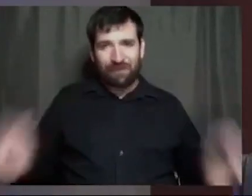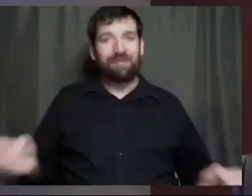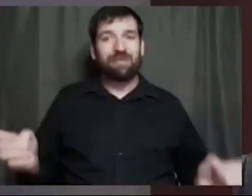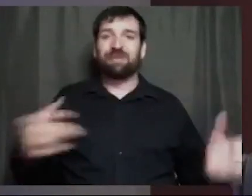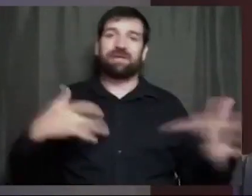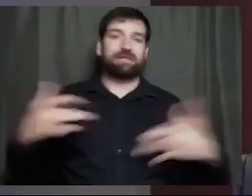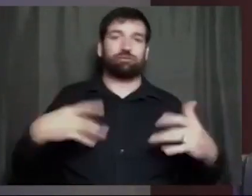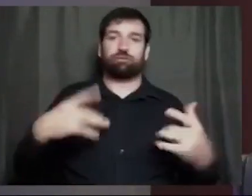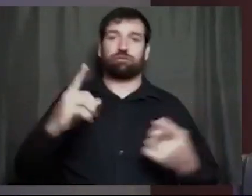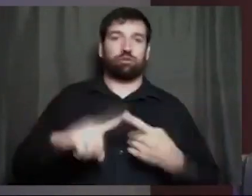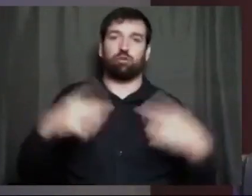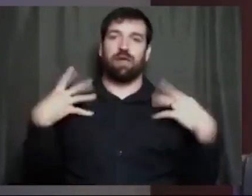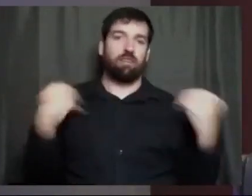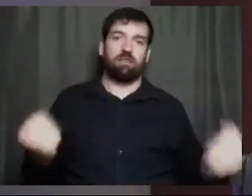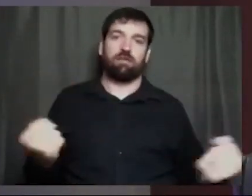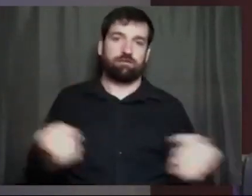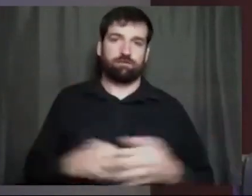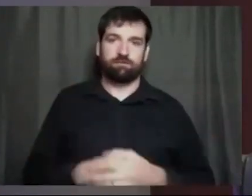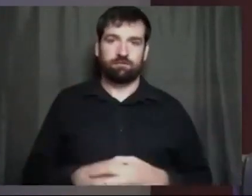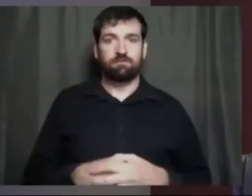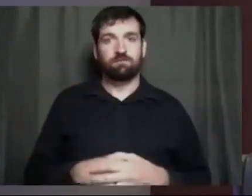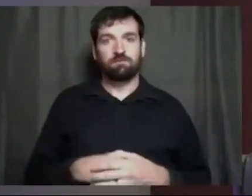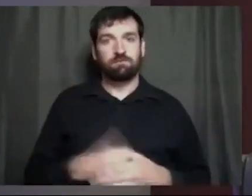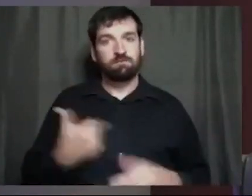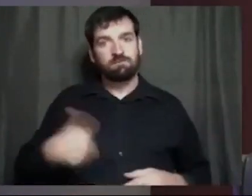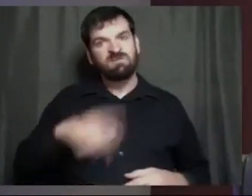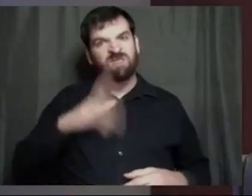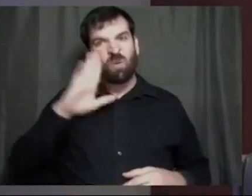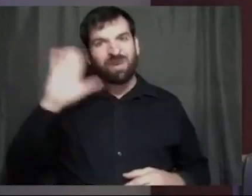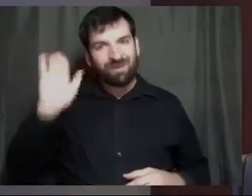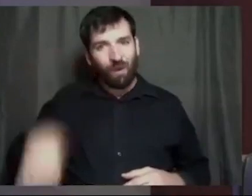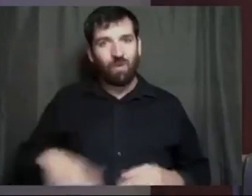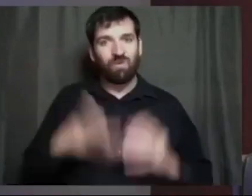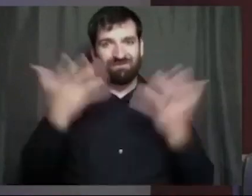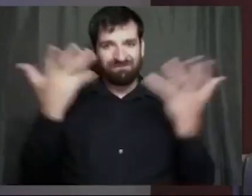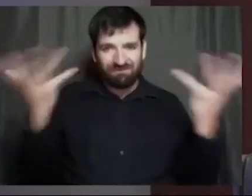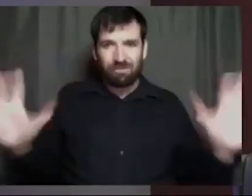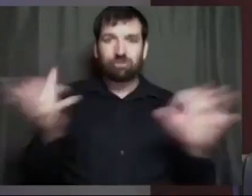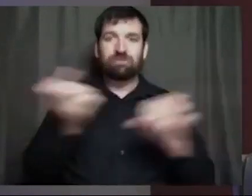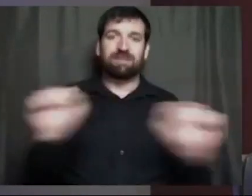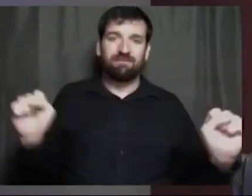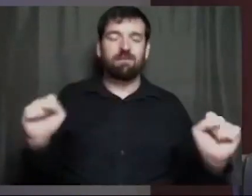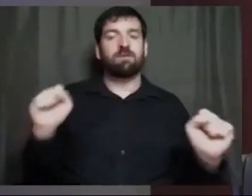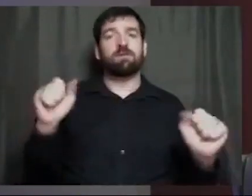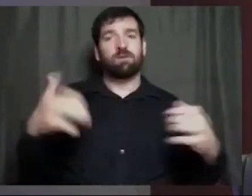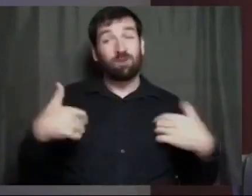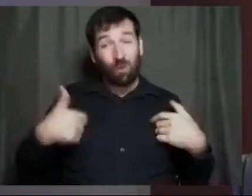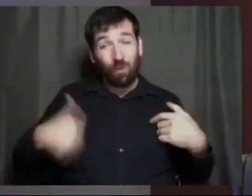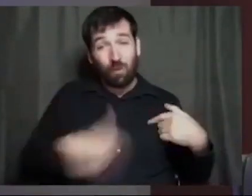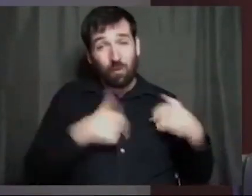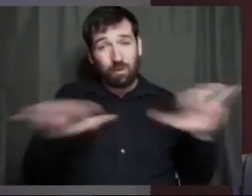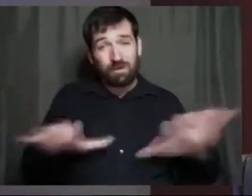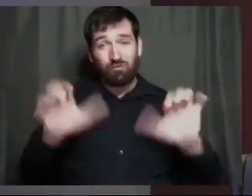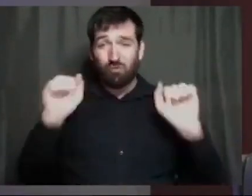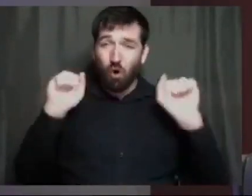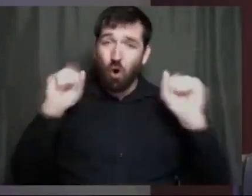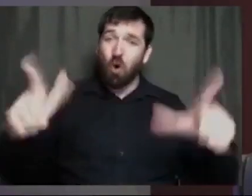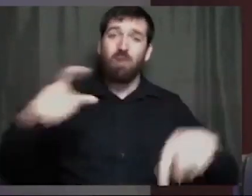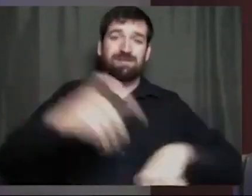whatsoever. So we know that it's safe. We do it all of the time in healthcare settings for 12 hours at a